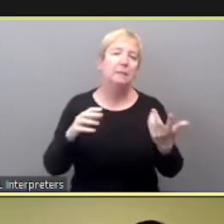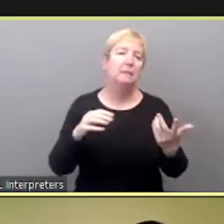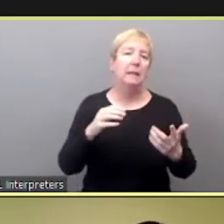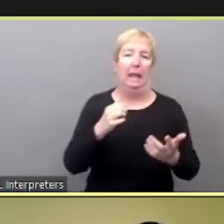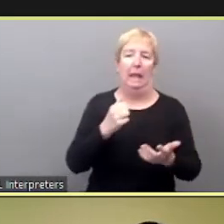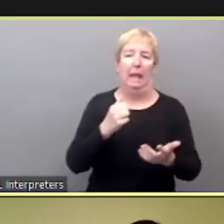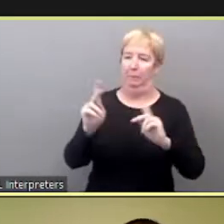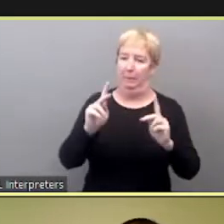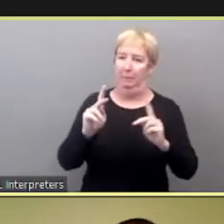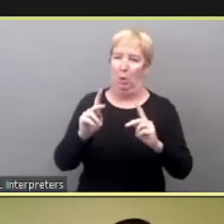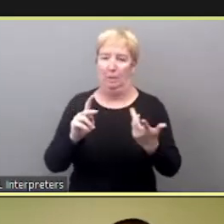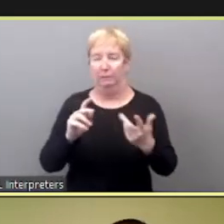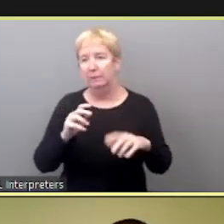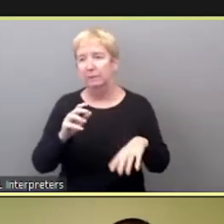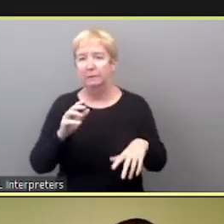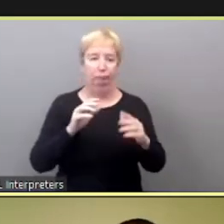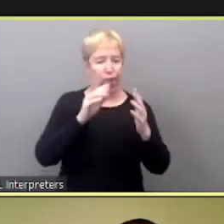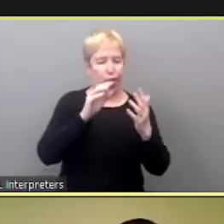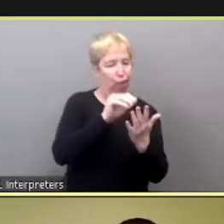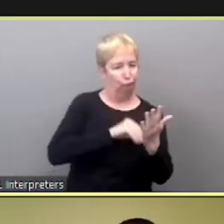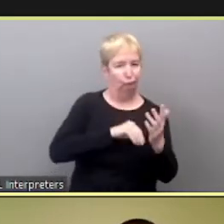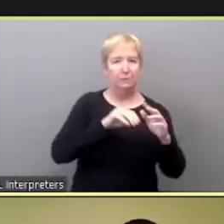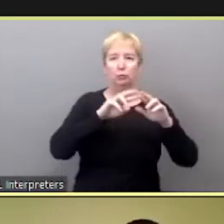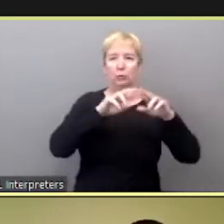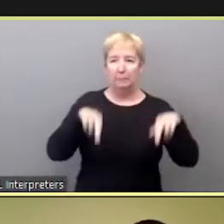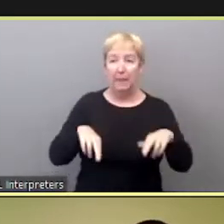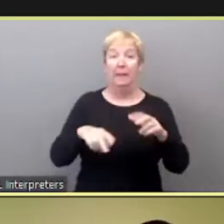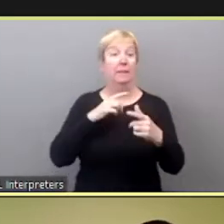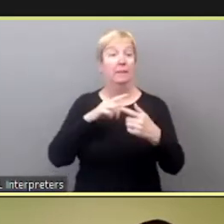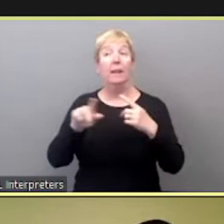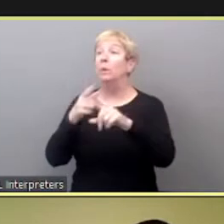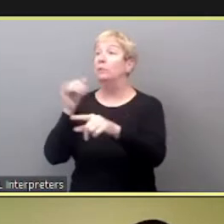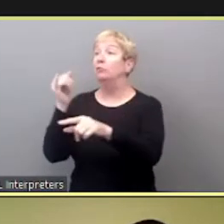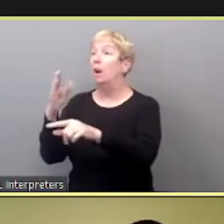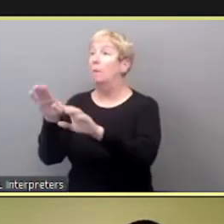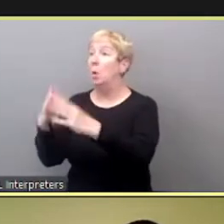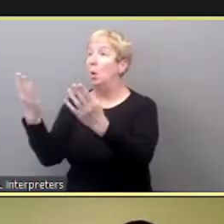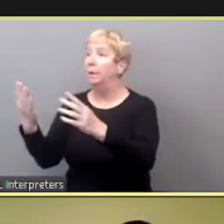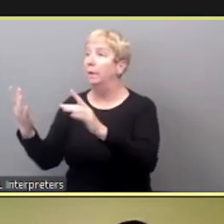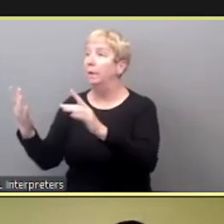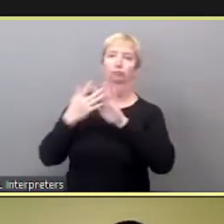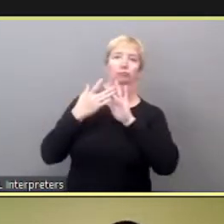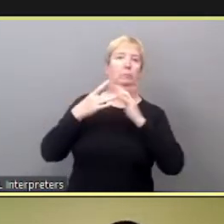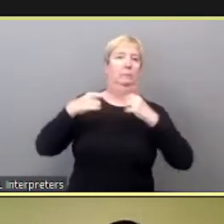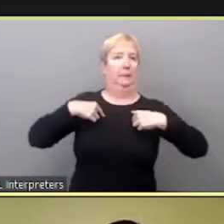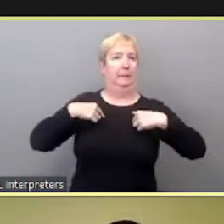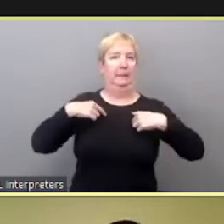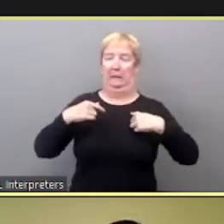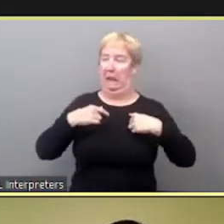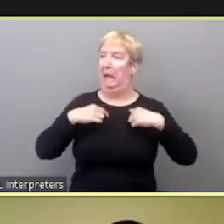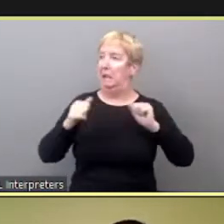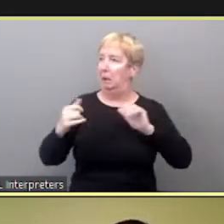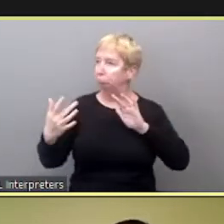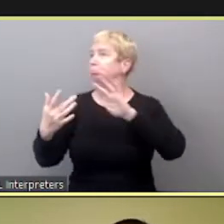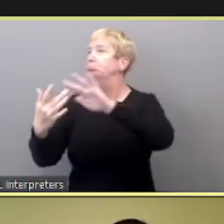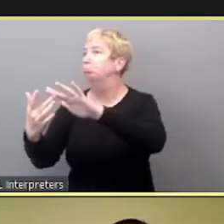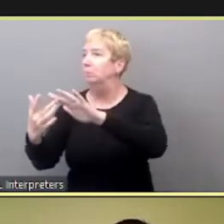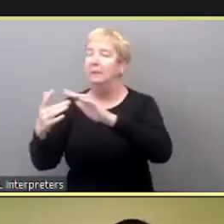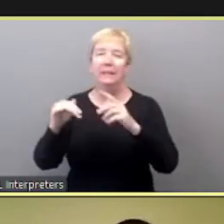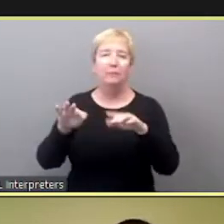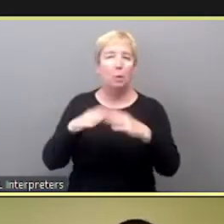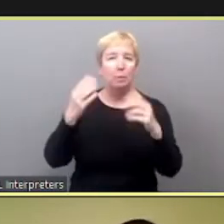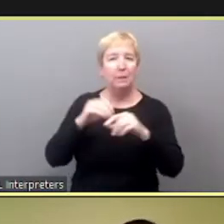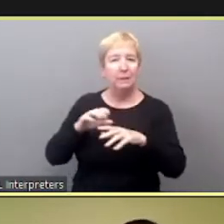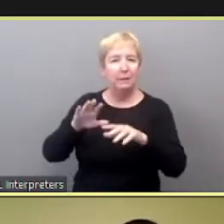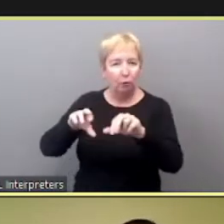means that we push notifications to job seekers when a position becomes open in their region. It